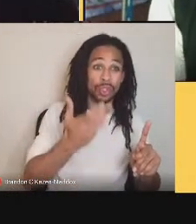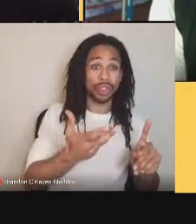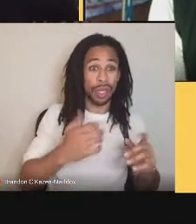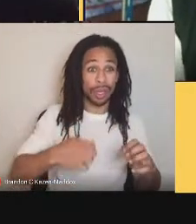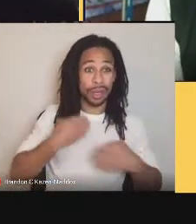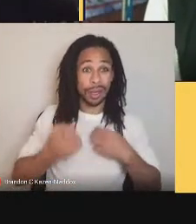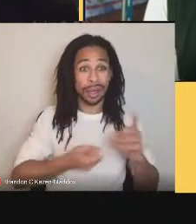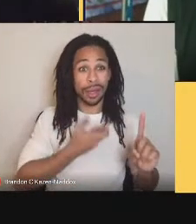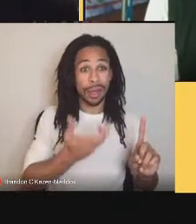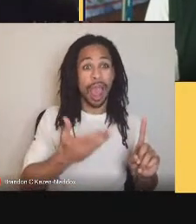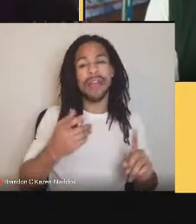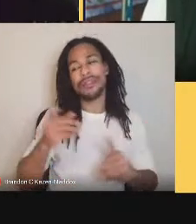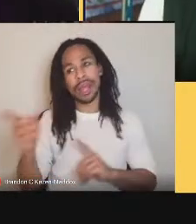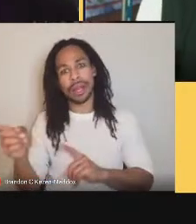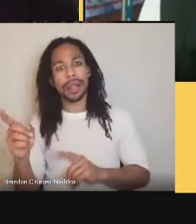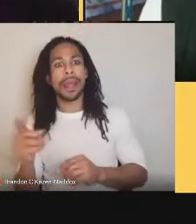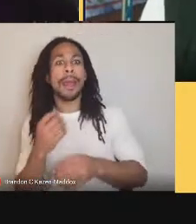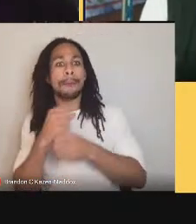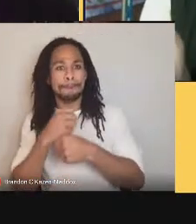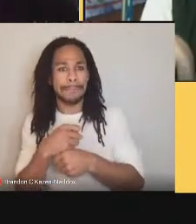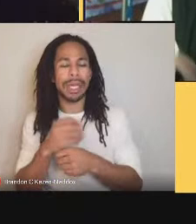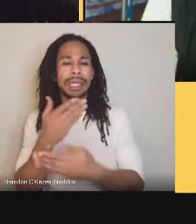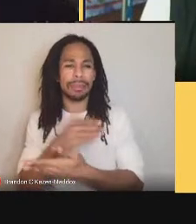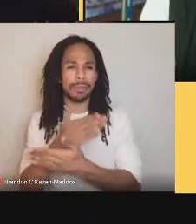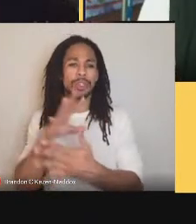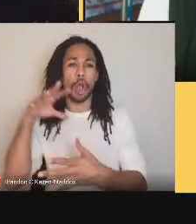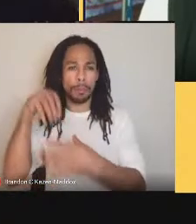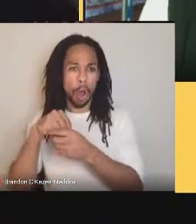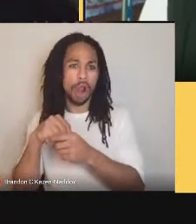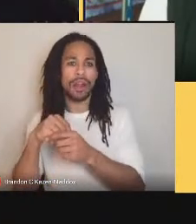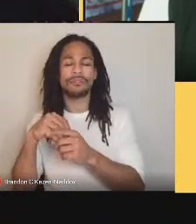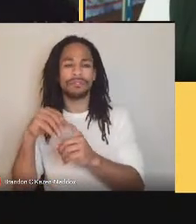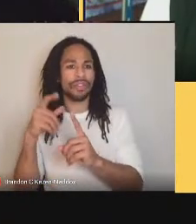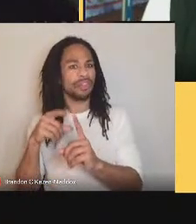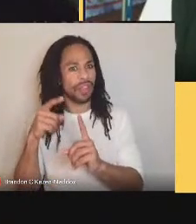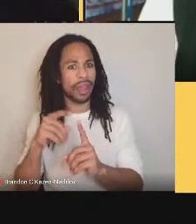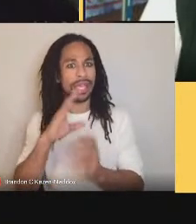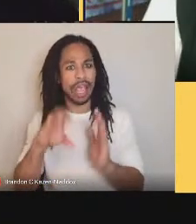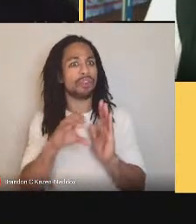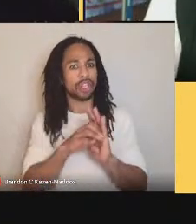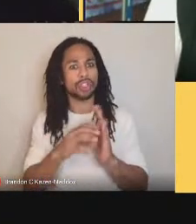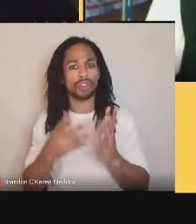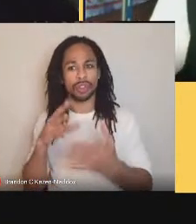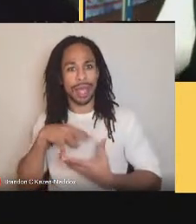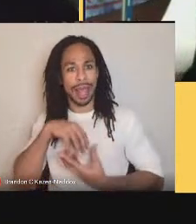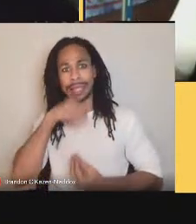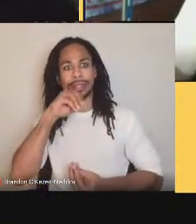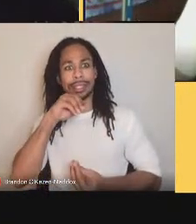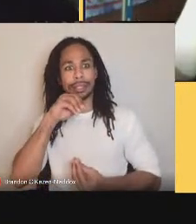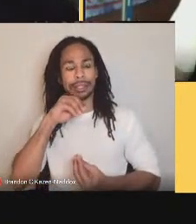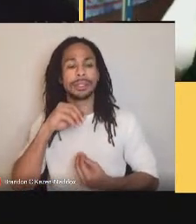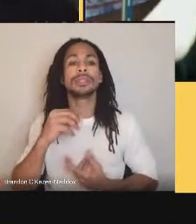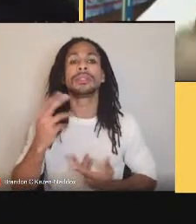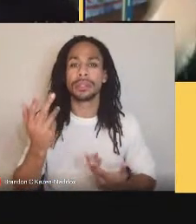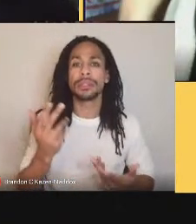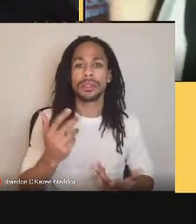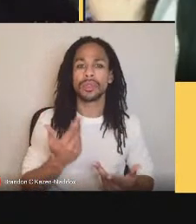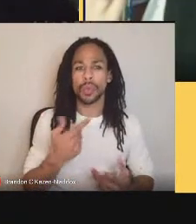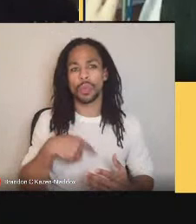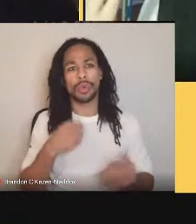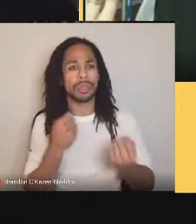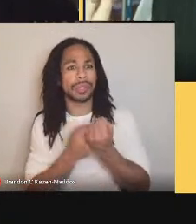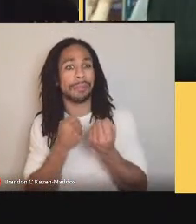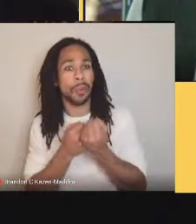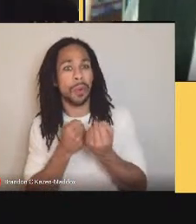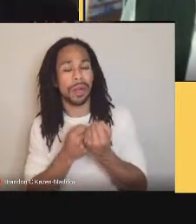this character's essence and his aura. And we're supporting kind of his darkness and the trauma he's going through. And then for these